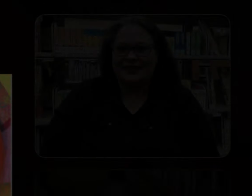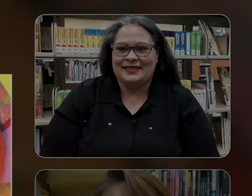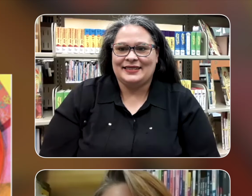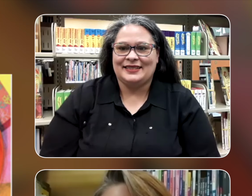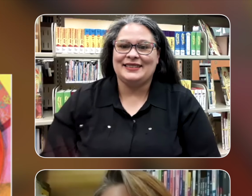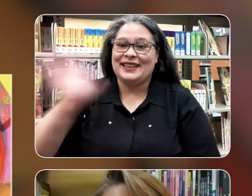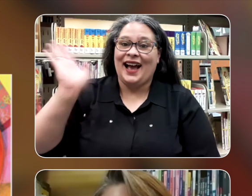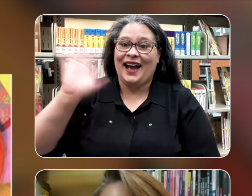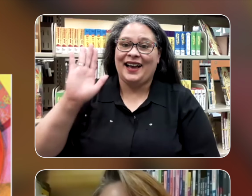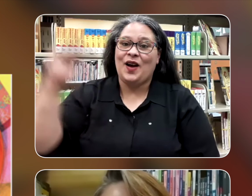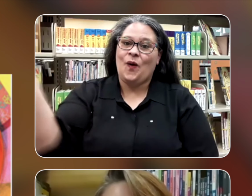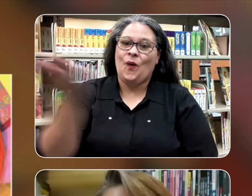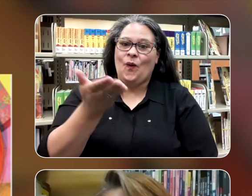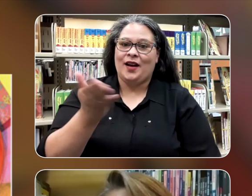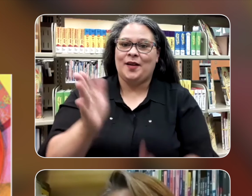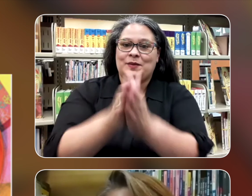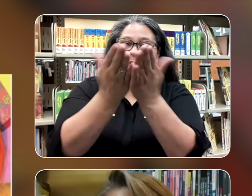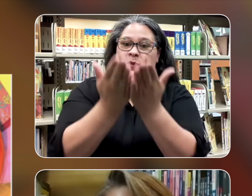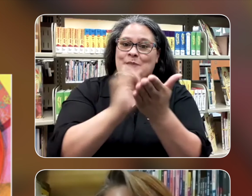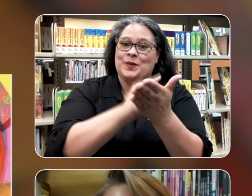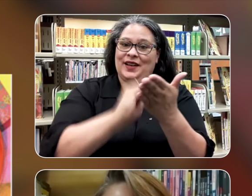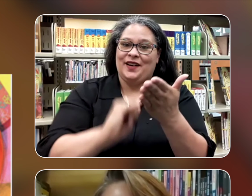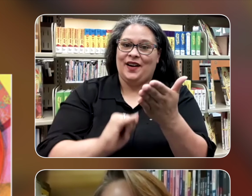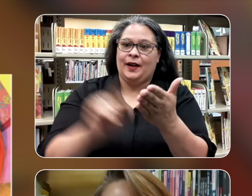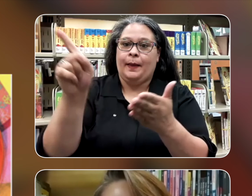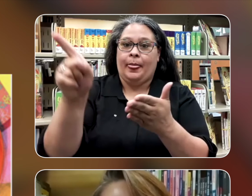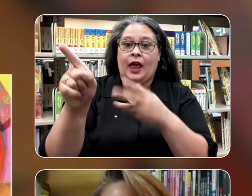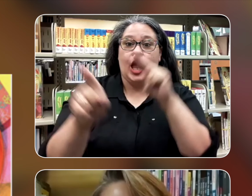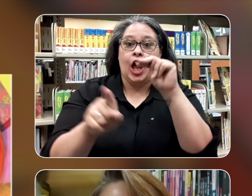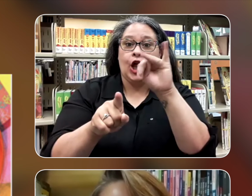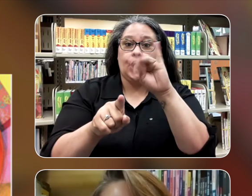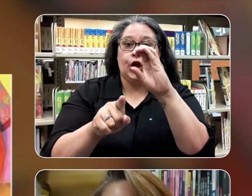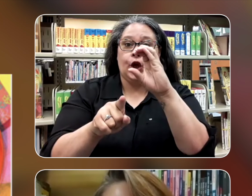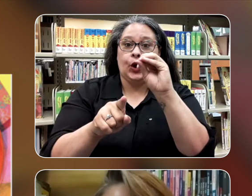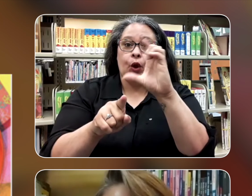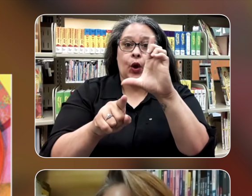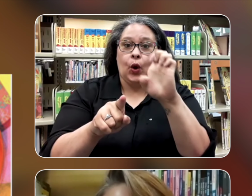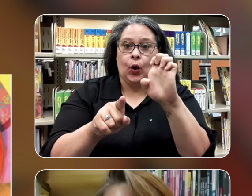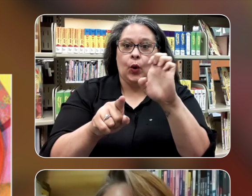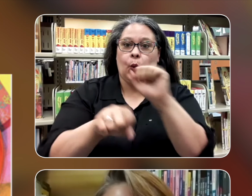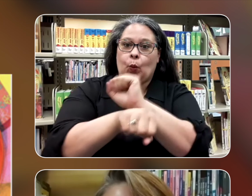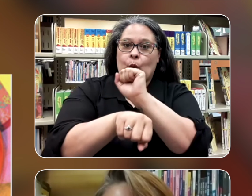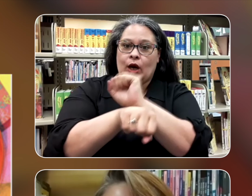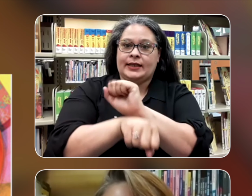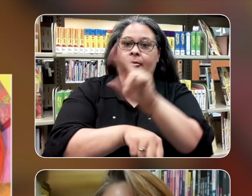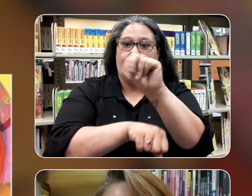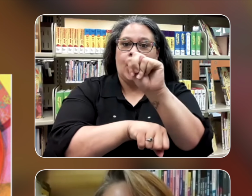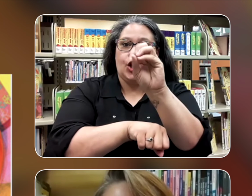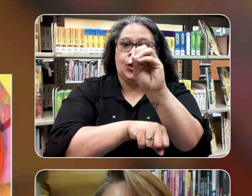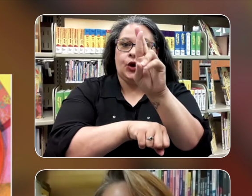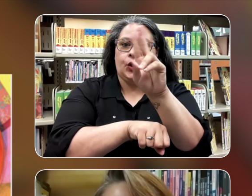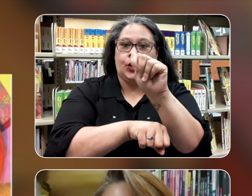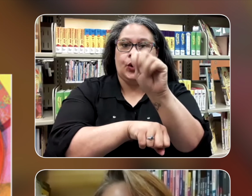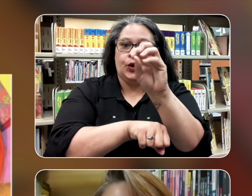Hello, welcome to Mini Book Plus Art. My name is Nicole Anow, and I'm the Outreach and Family Program Coordinator at the Norton Museum of